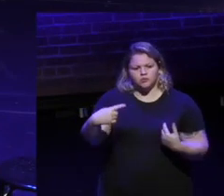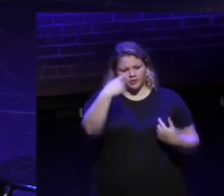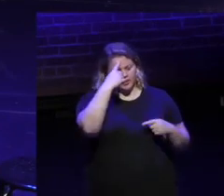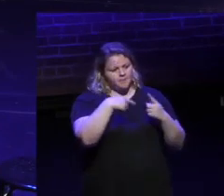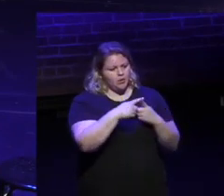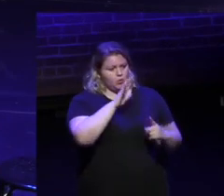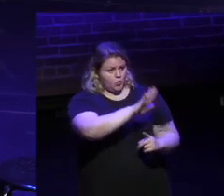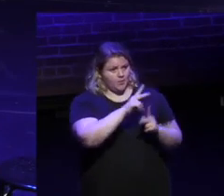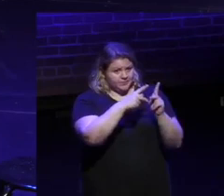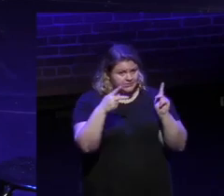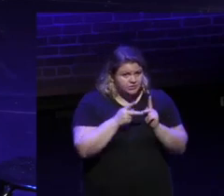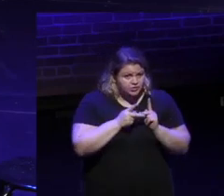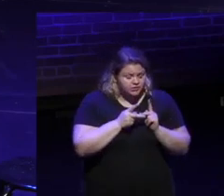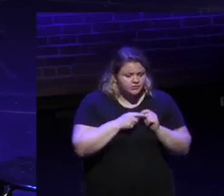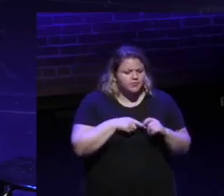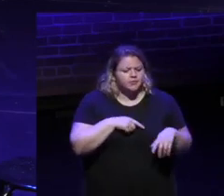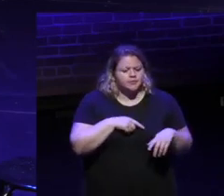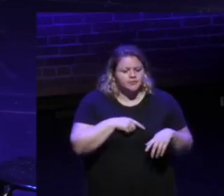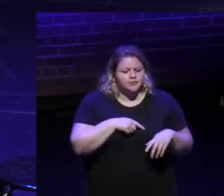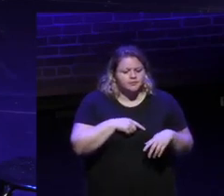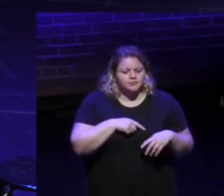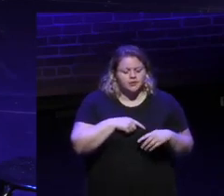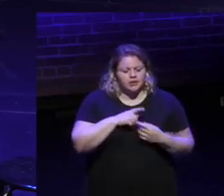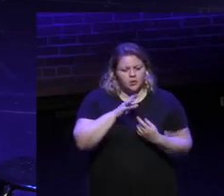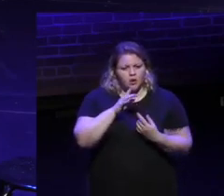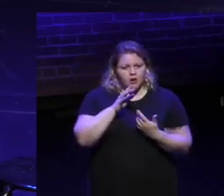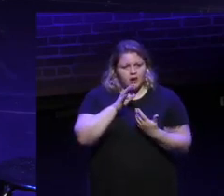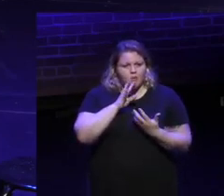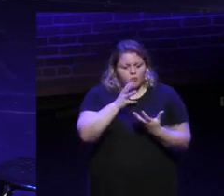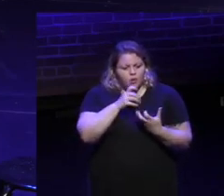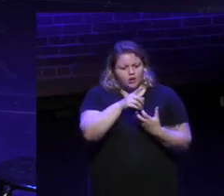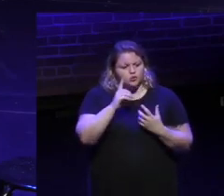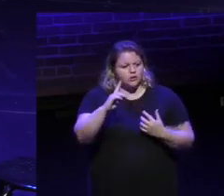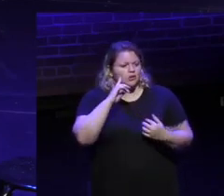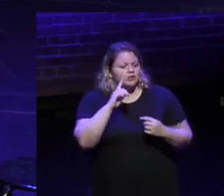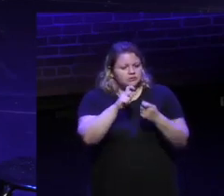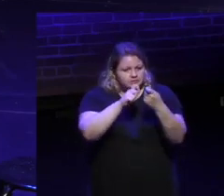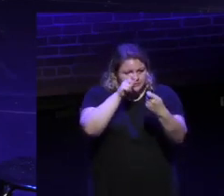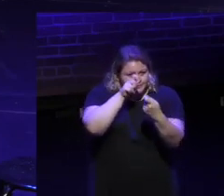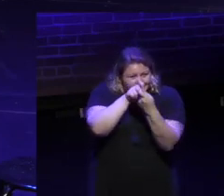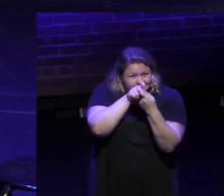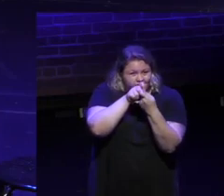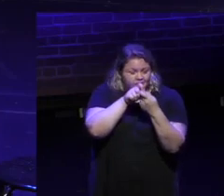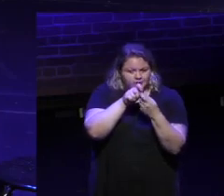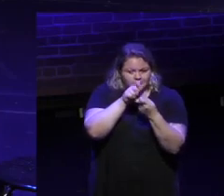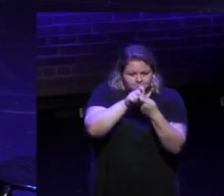Lieutenant Governor, what would a specific strategic intervention look like?